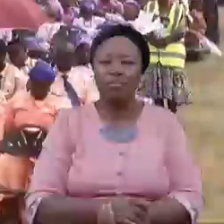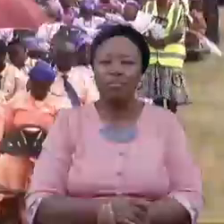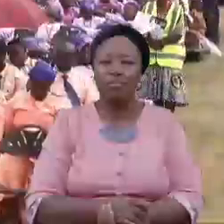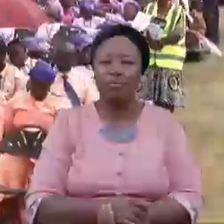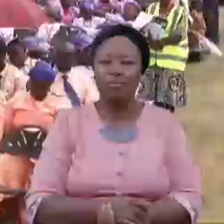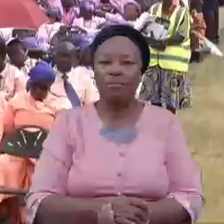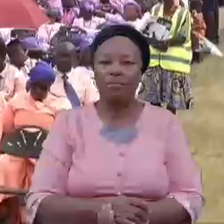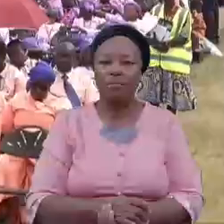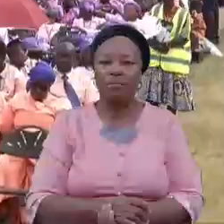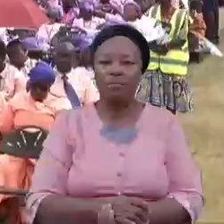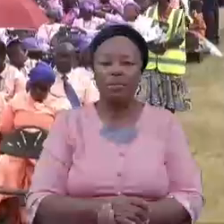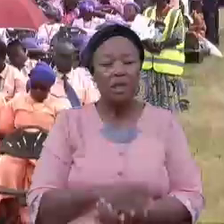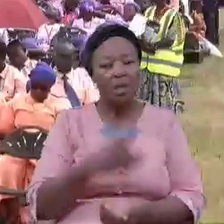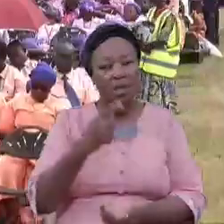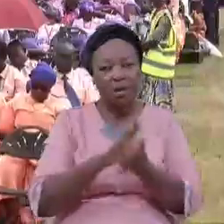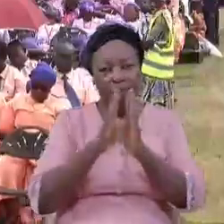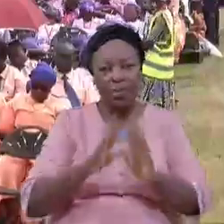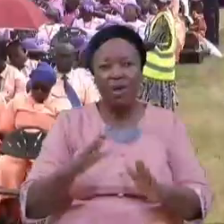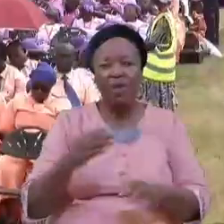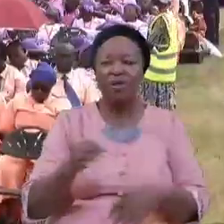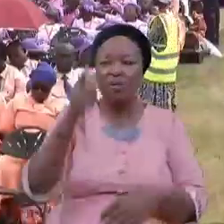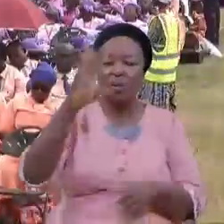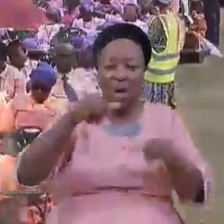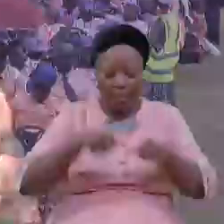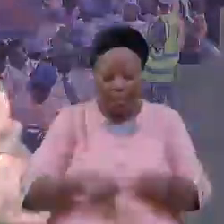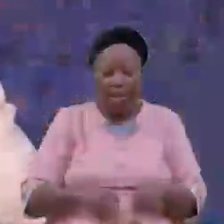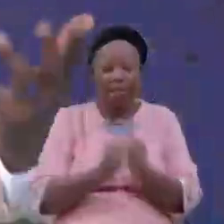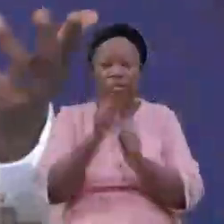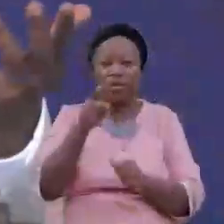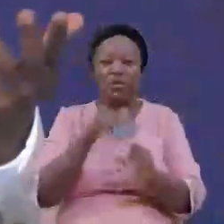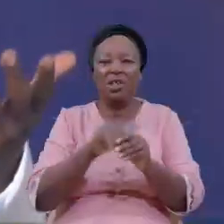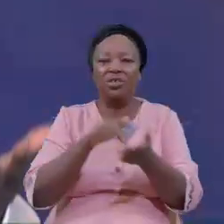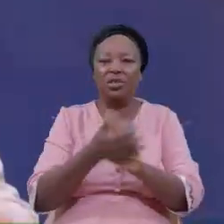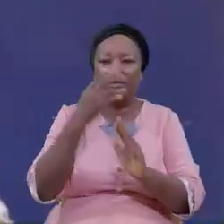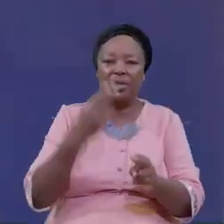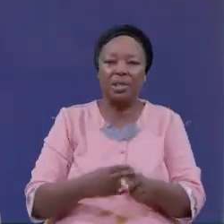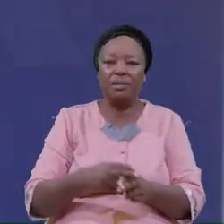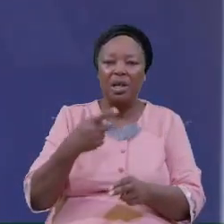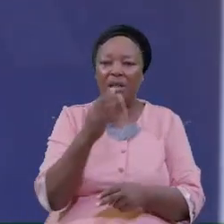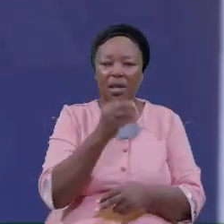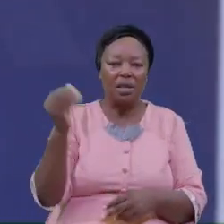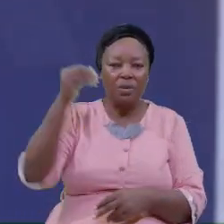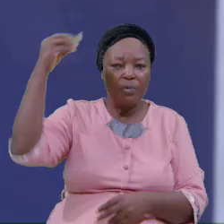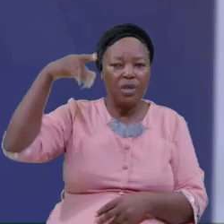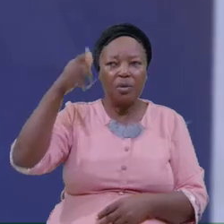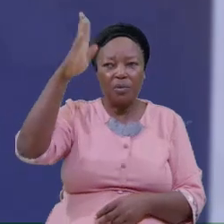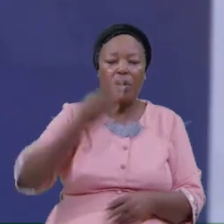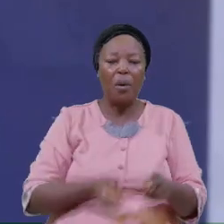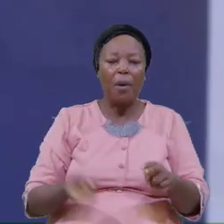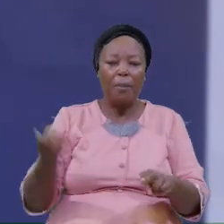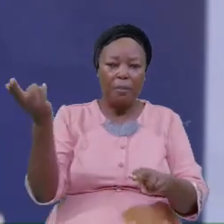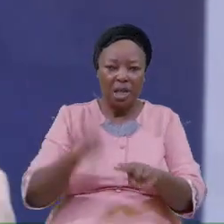The peace of God abide with you. The grace of God multiply in your